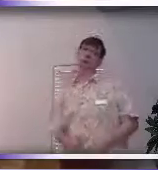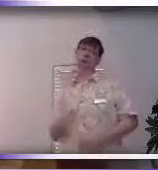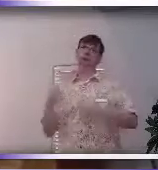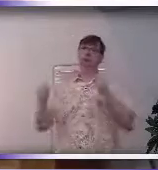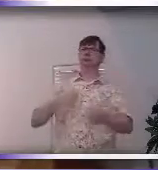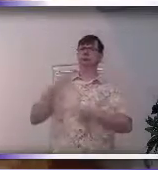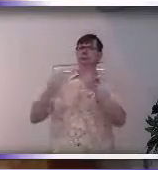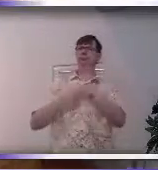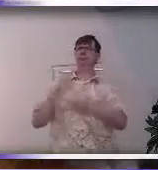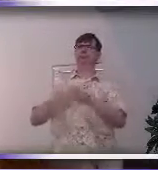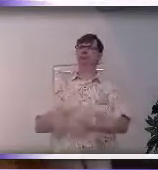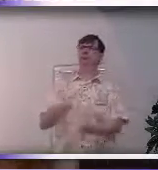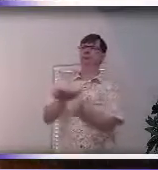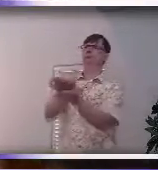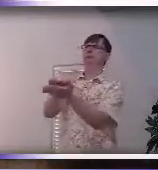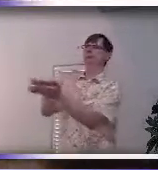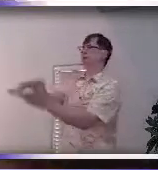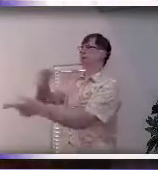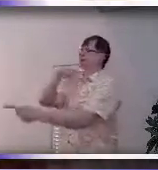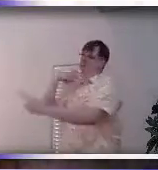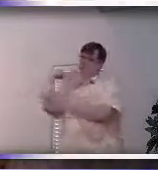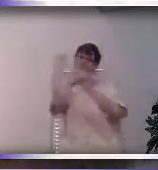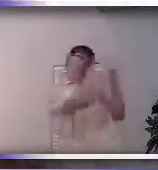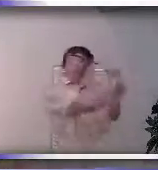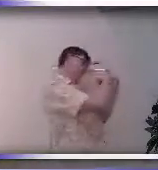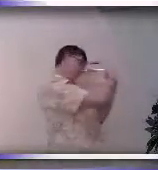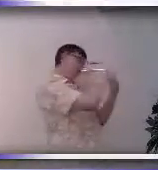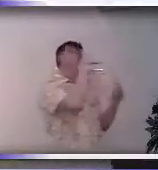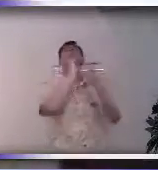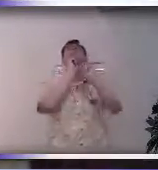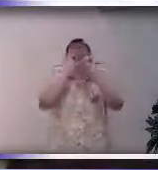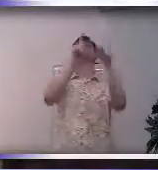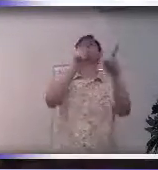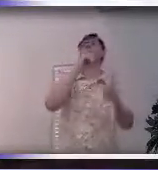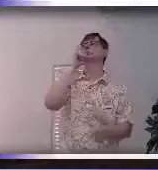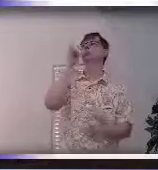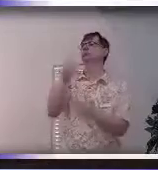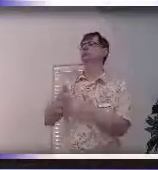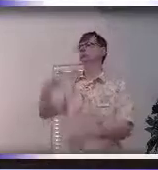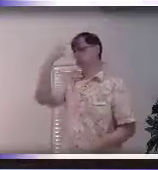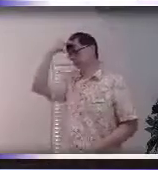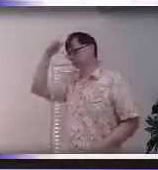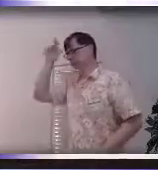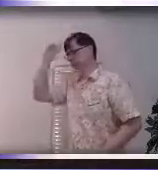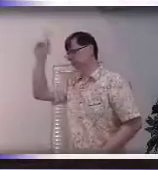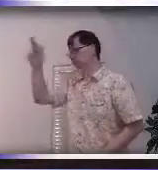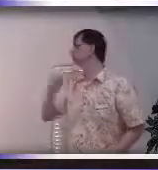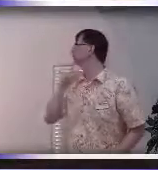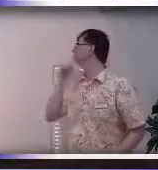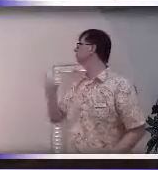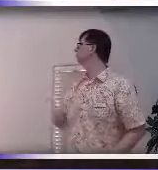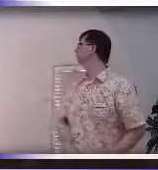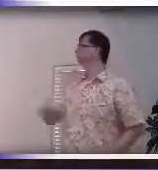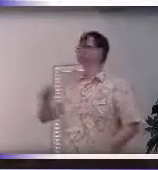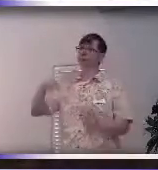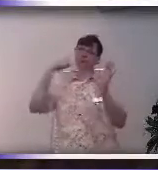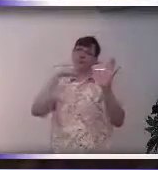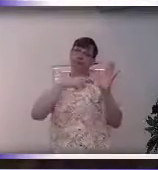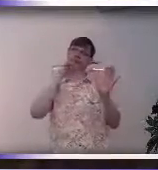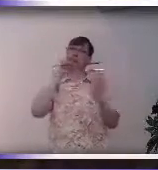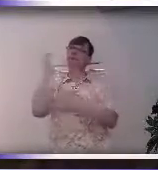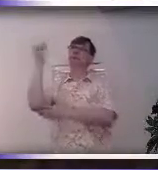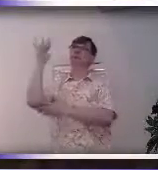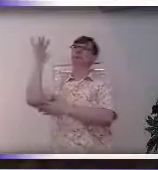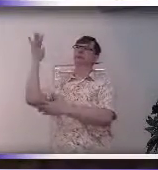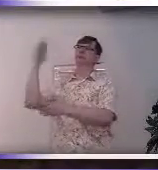Now, teaching symbol. We have talked about the teaching symbol, and I finally realized it was this candle, which is several